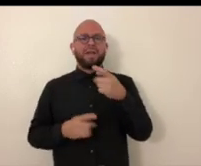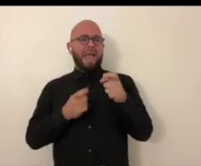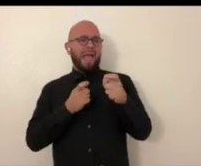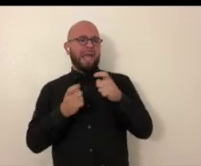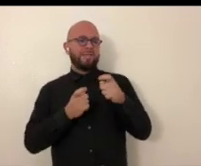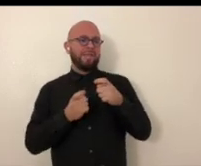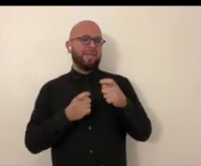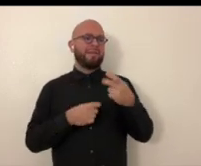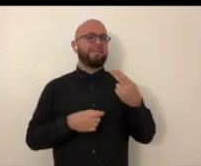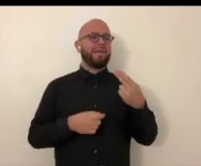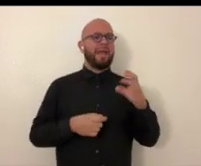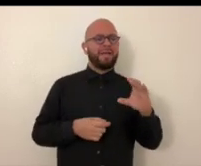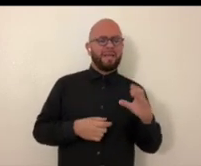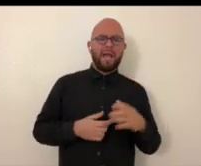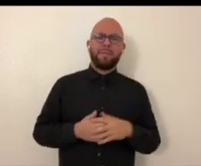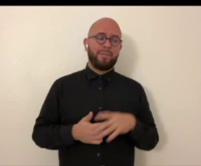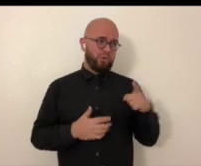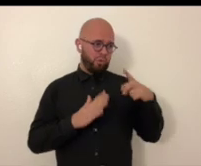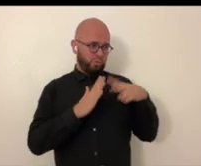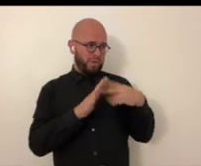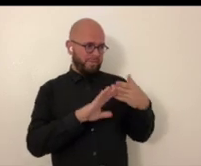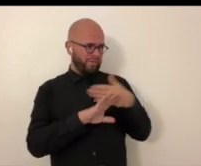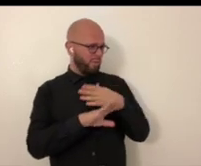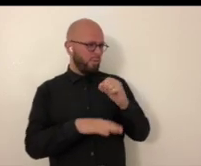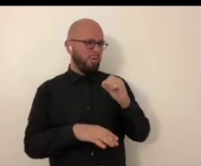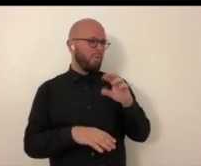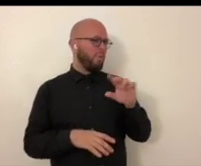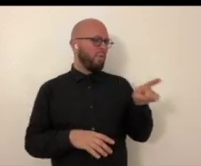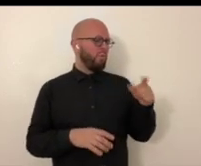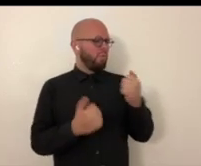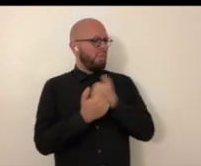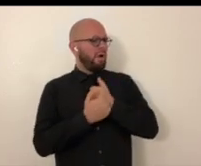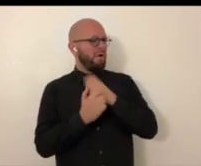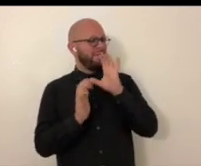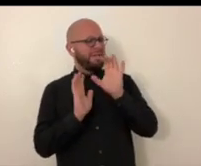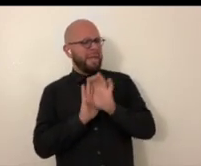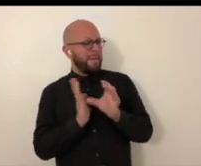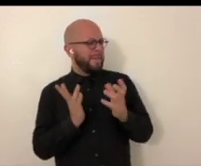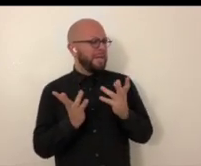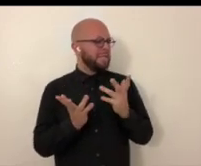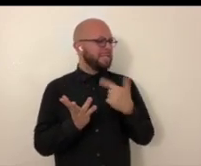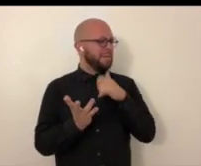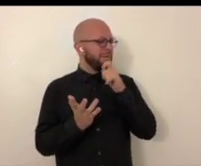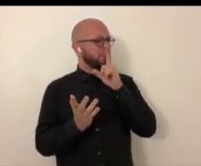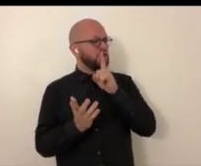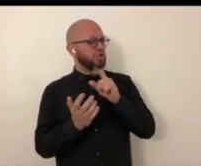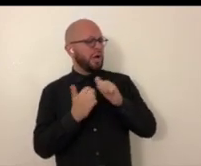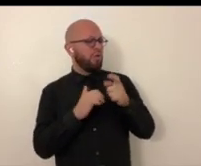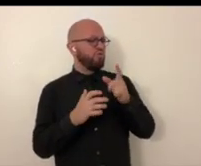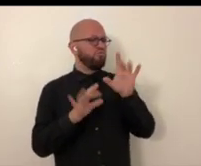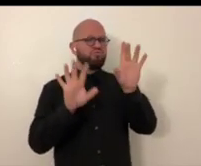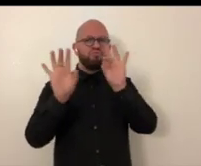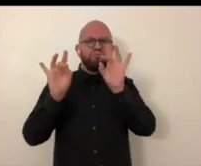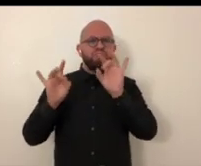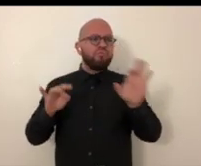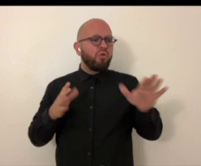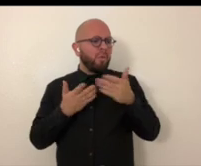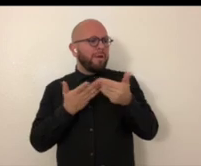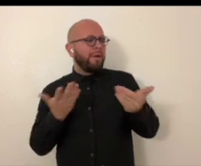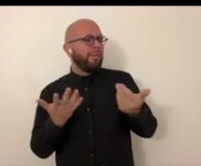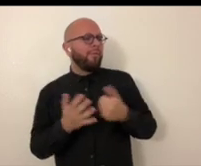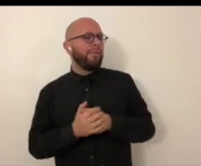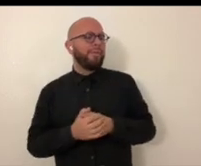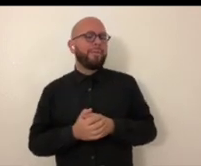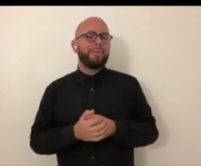do you know? What is the book? I mean, Handling the Handicap. Did you read it before? Or you just love the